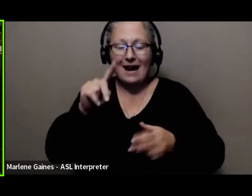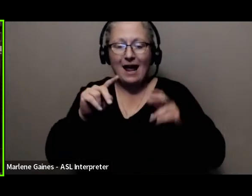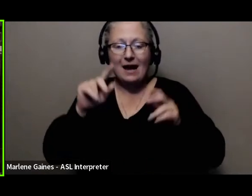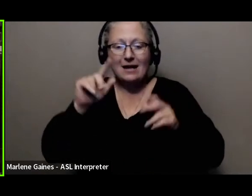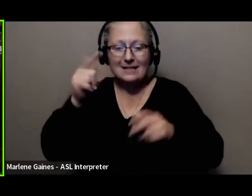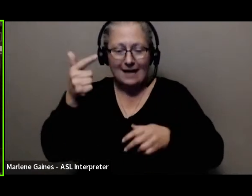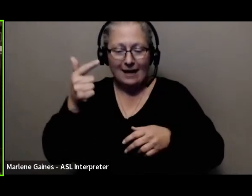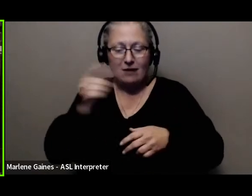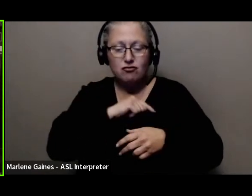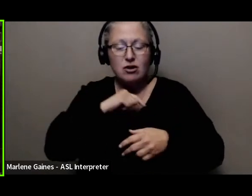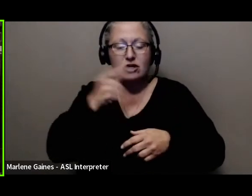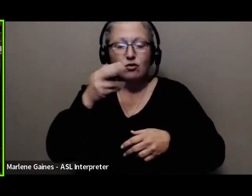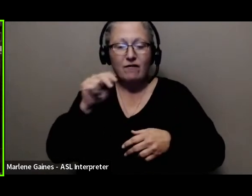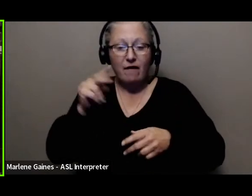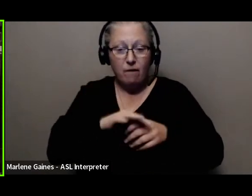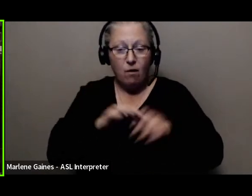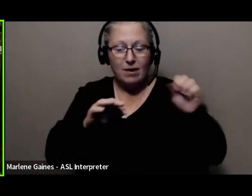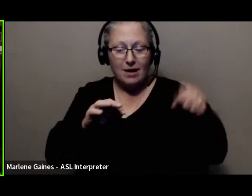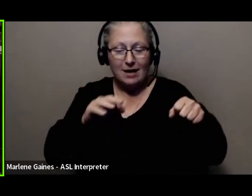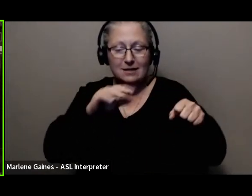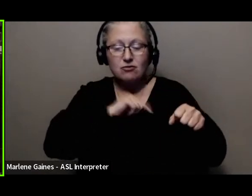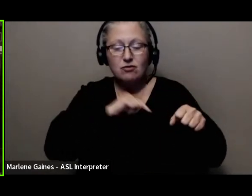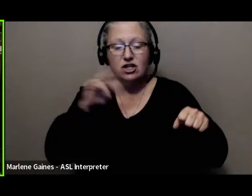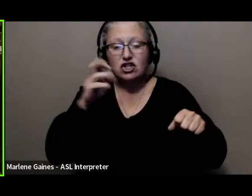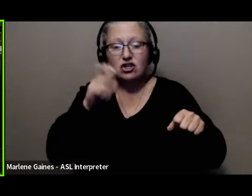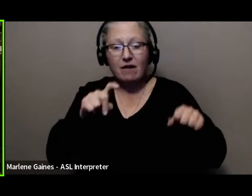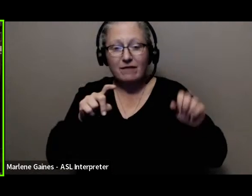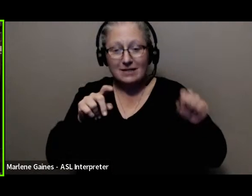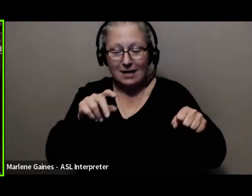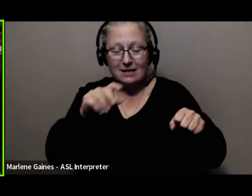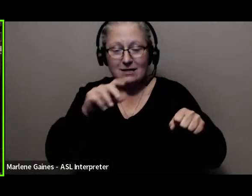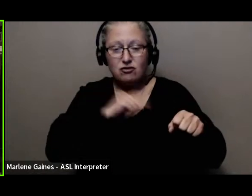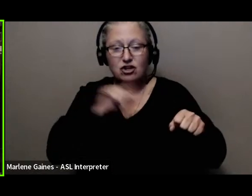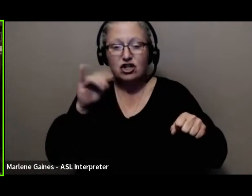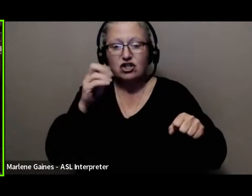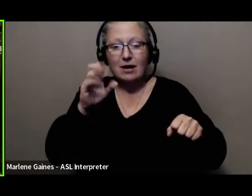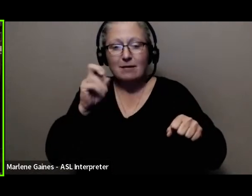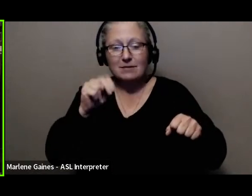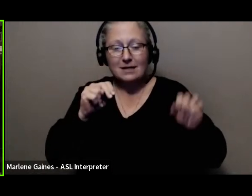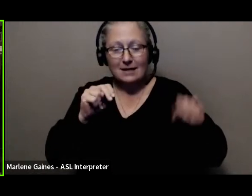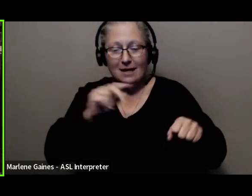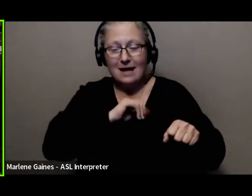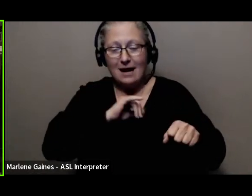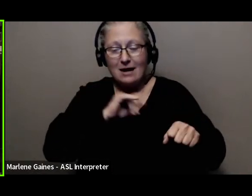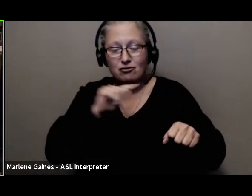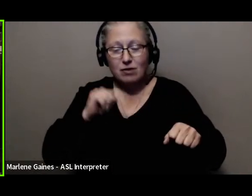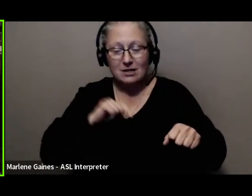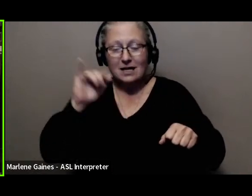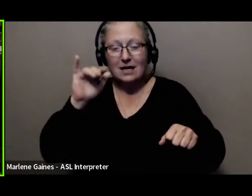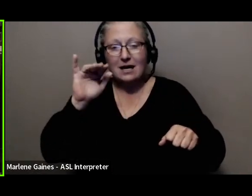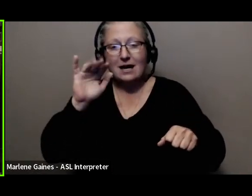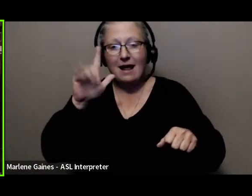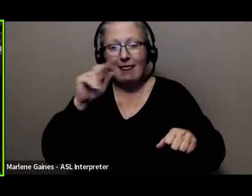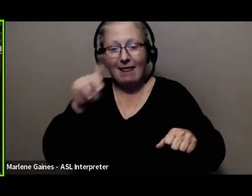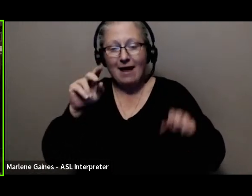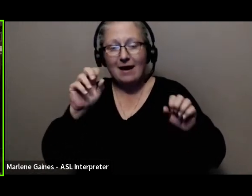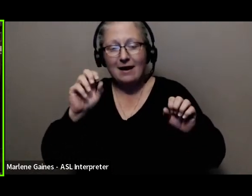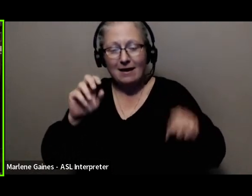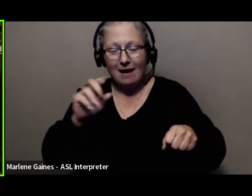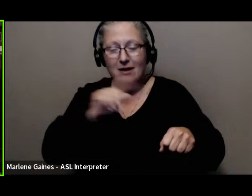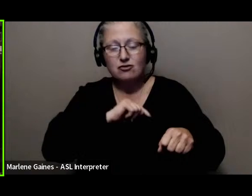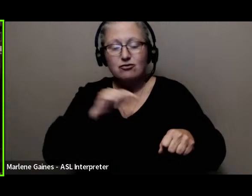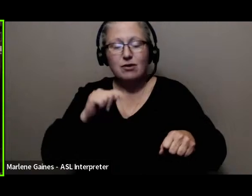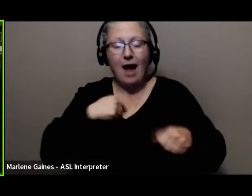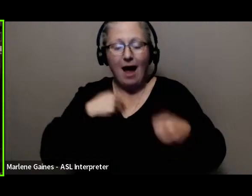Griffin, how do you vote? Aye. Trustee Chavez? Aye. Trustee Jacobson? Aye. Trustee Land? Aye. And I vote aye. Motion